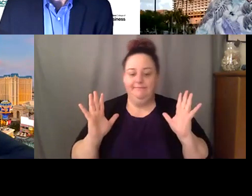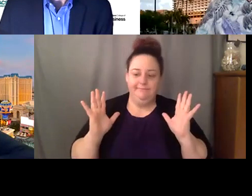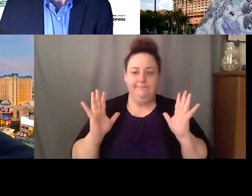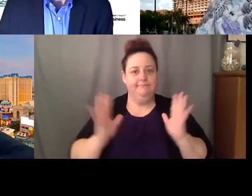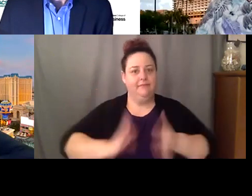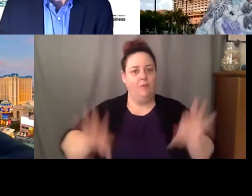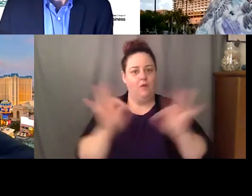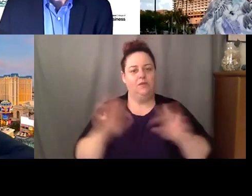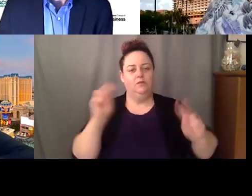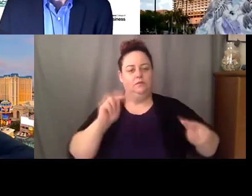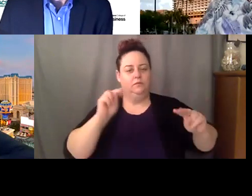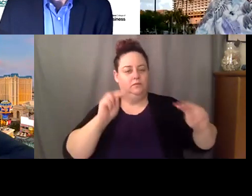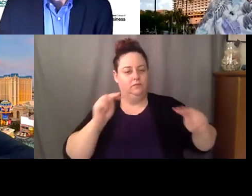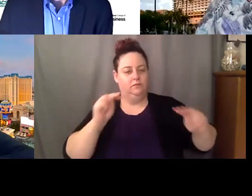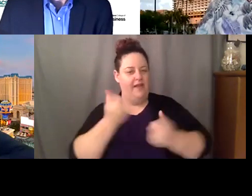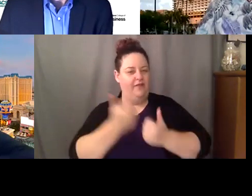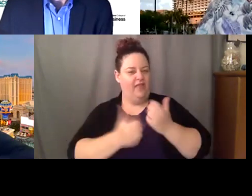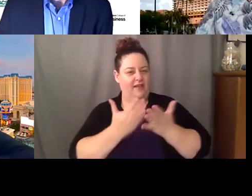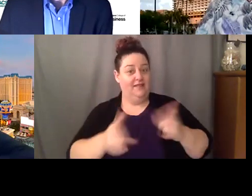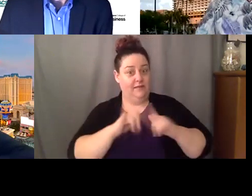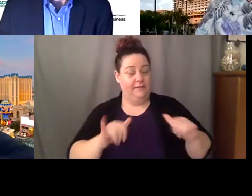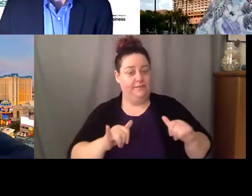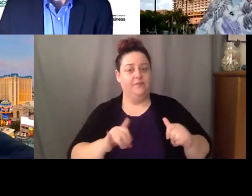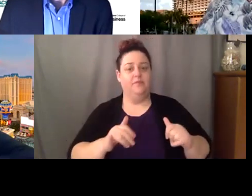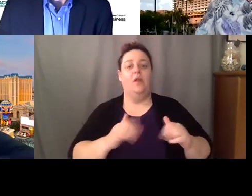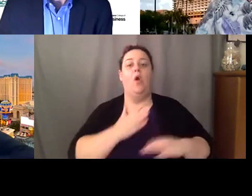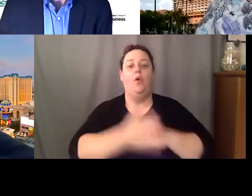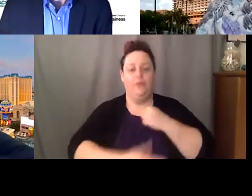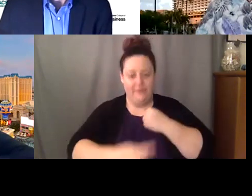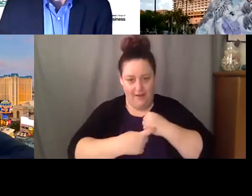keep an eye on it at all times. Overtime is